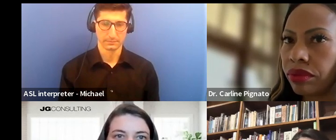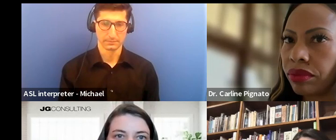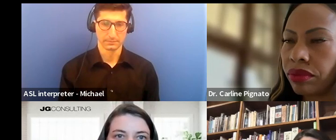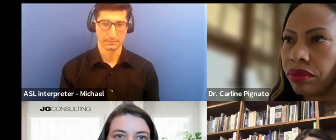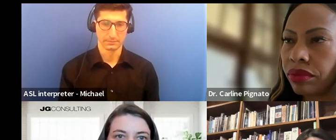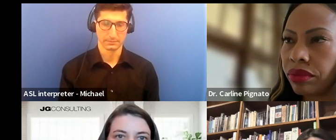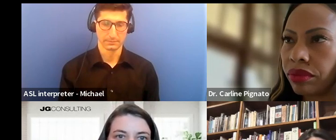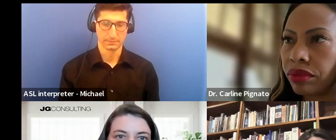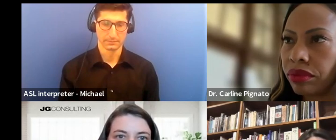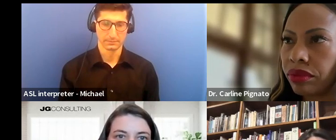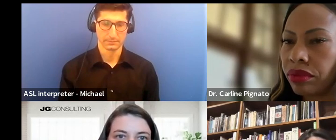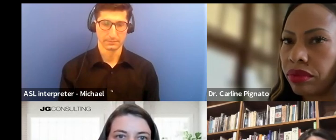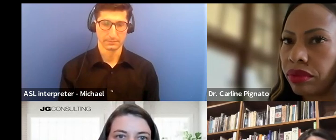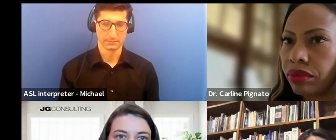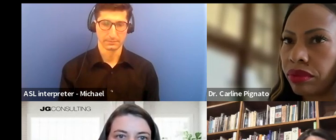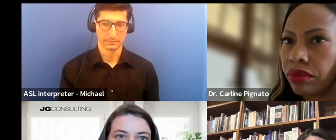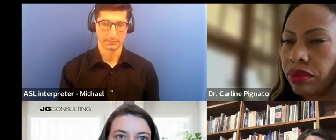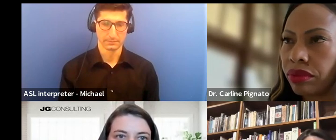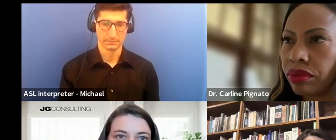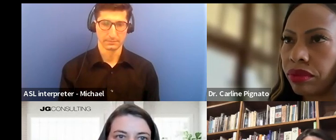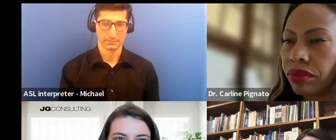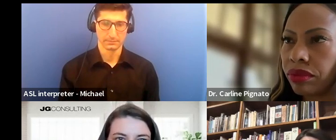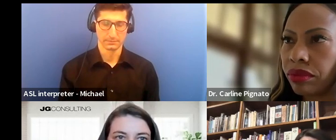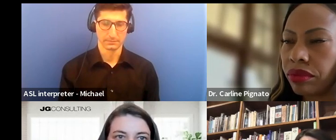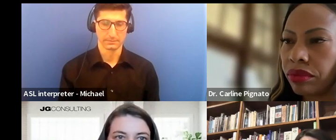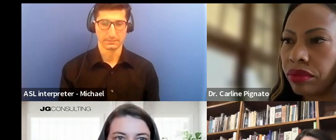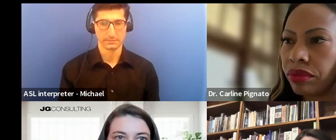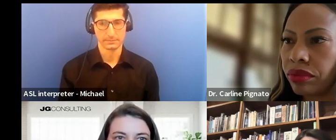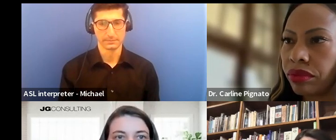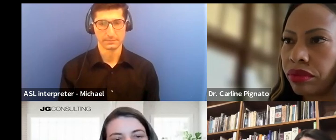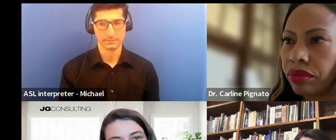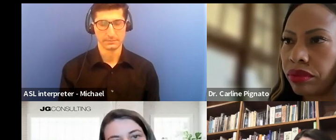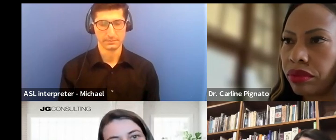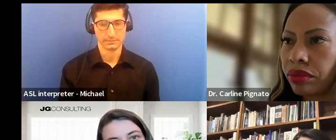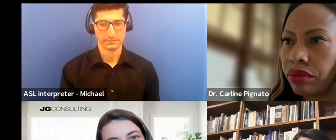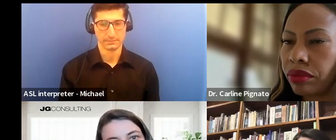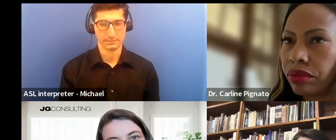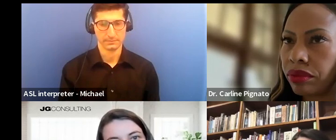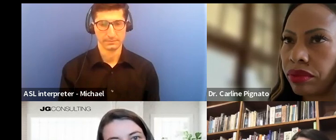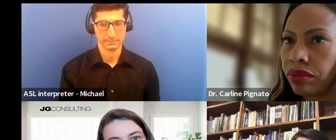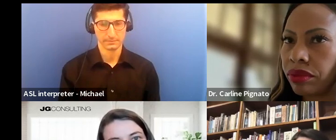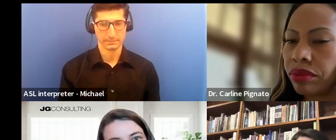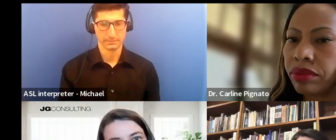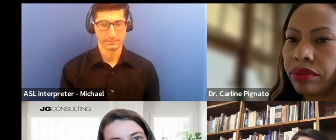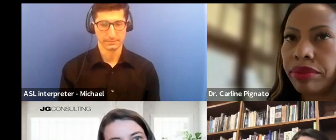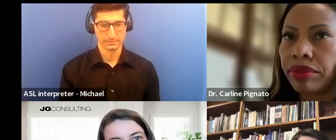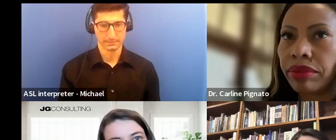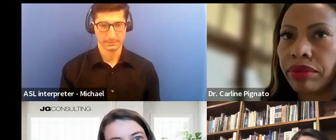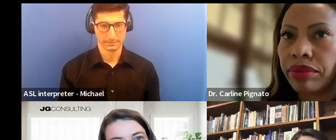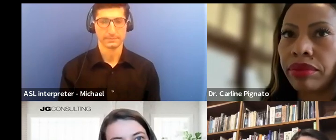So I want to be sensitive that we are all together on planning those dates.